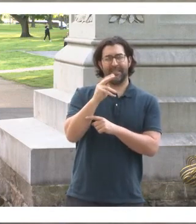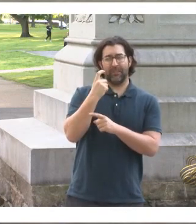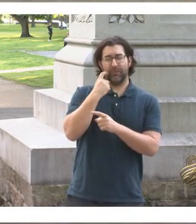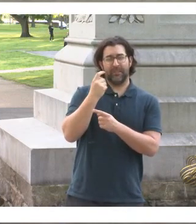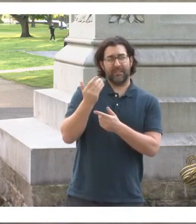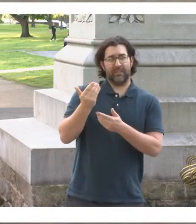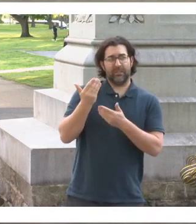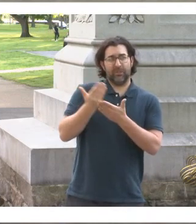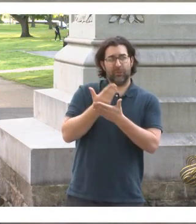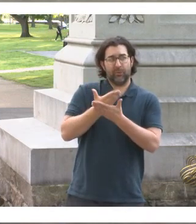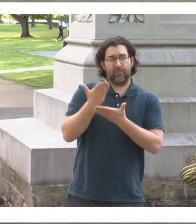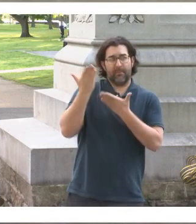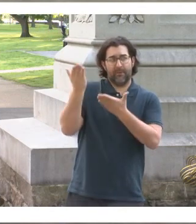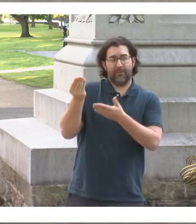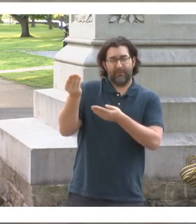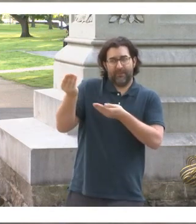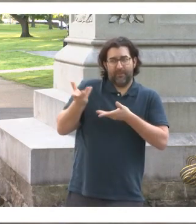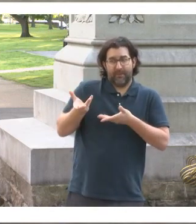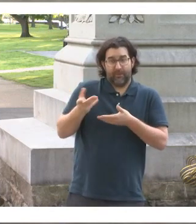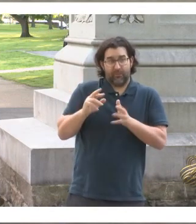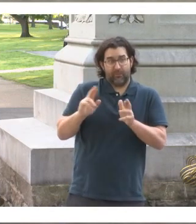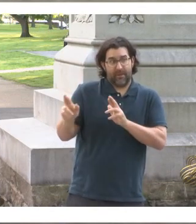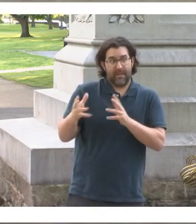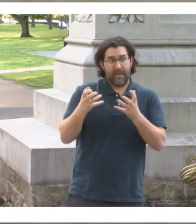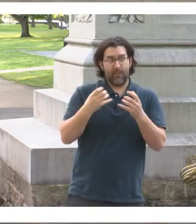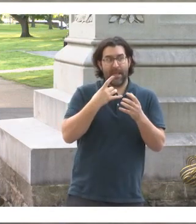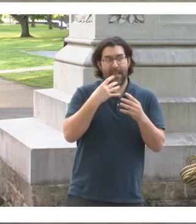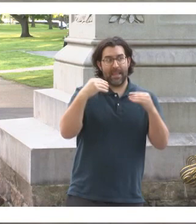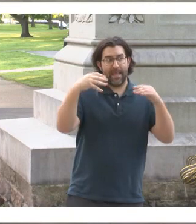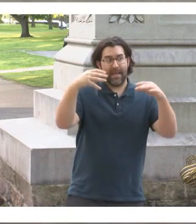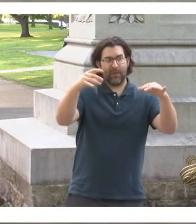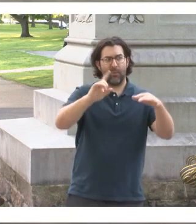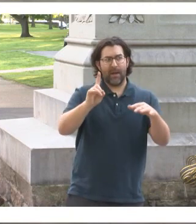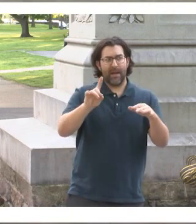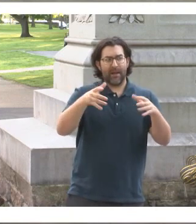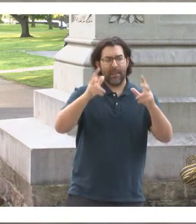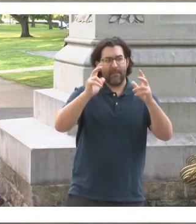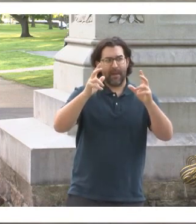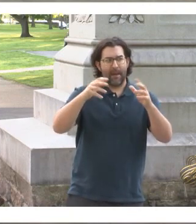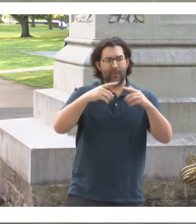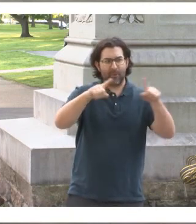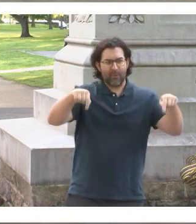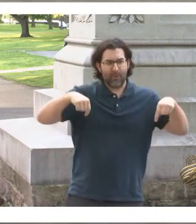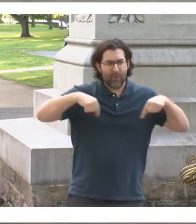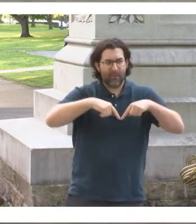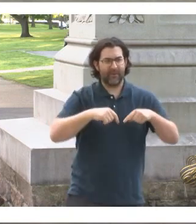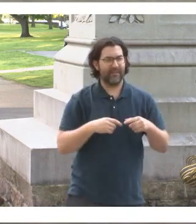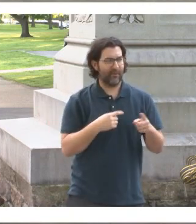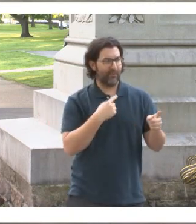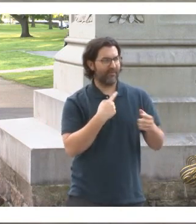proposal. You ready for this one? They want lights at the basketball court. Yes, we told you that long